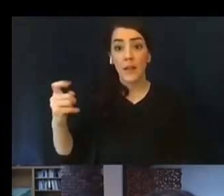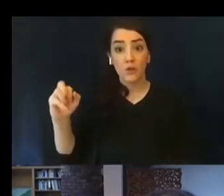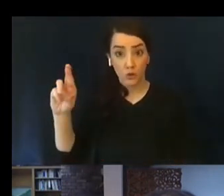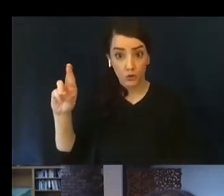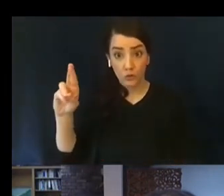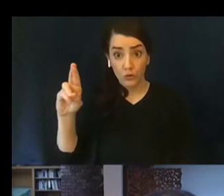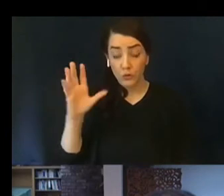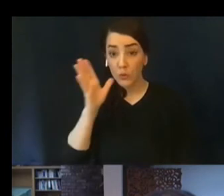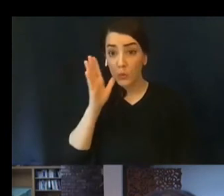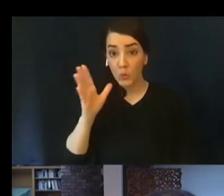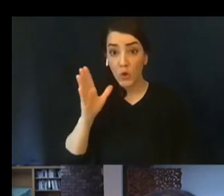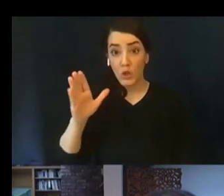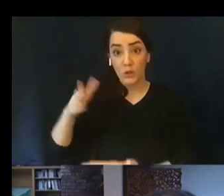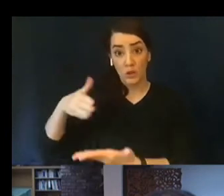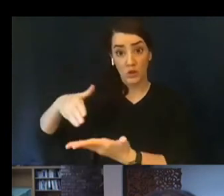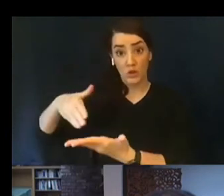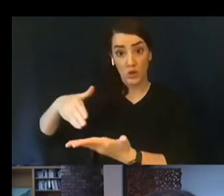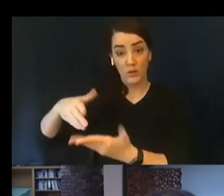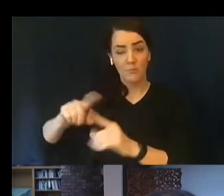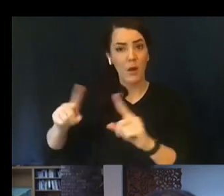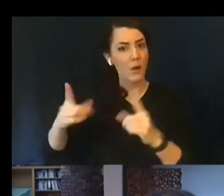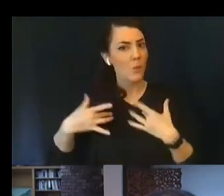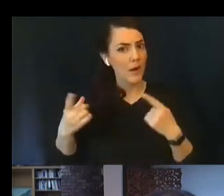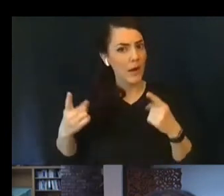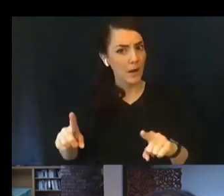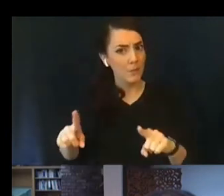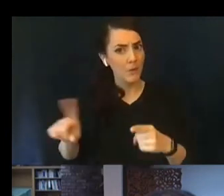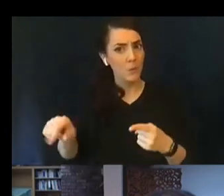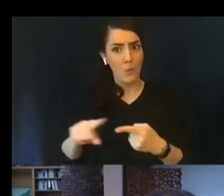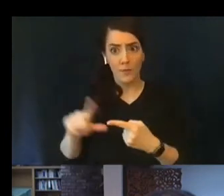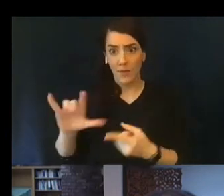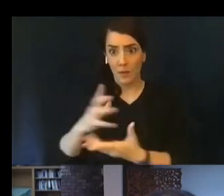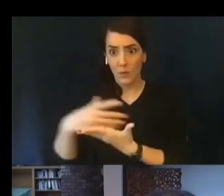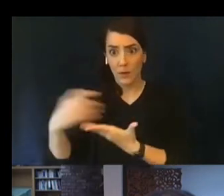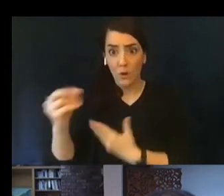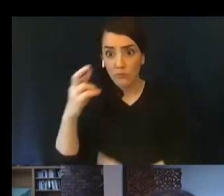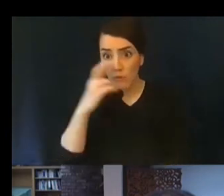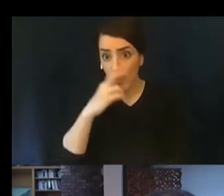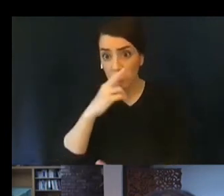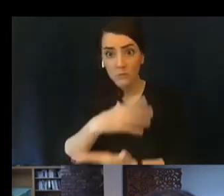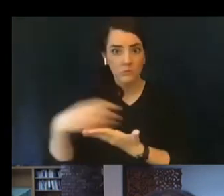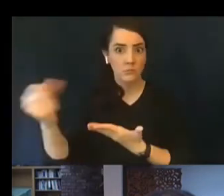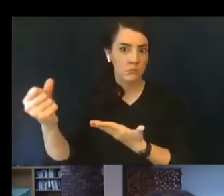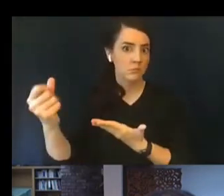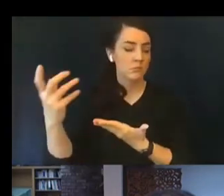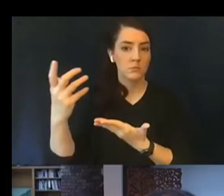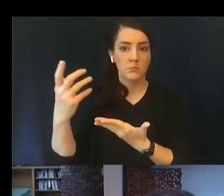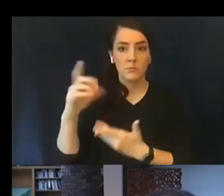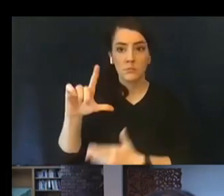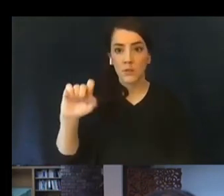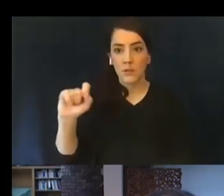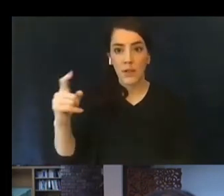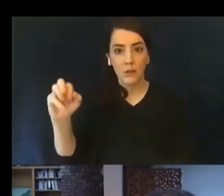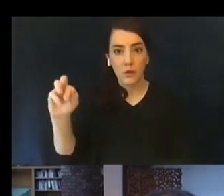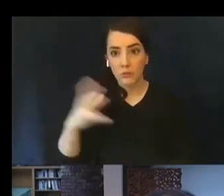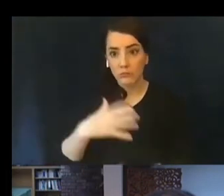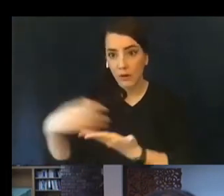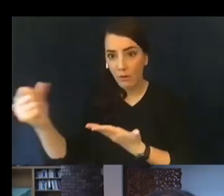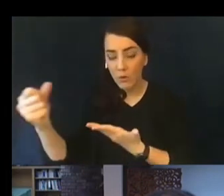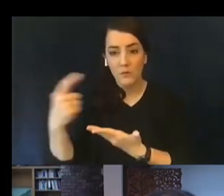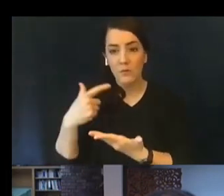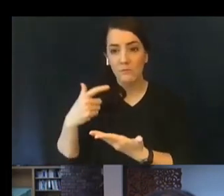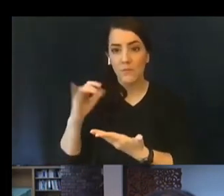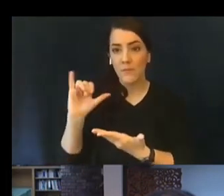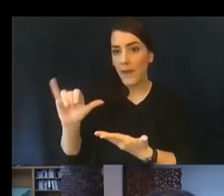all that was no longer available? How did they survive after that is a question I wish I would have